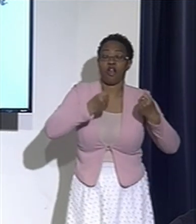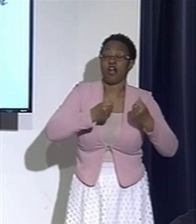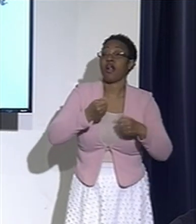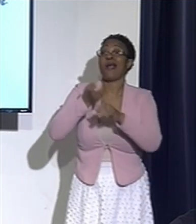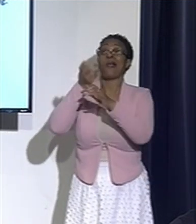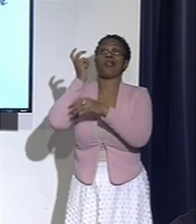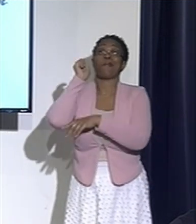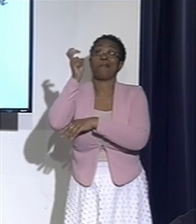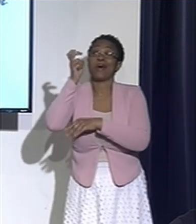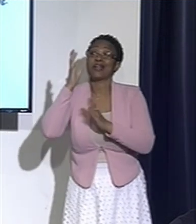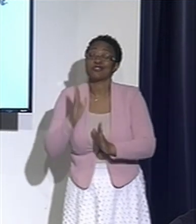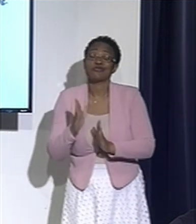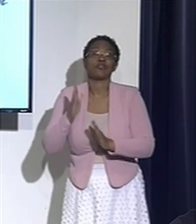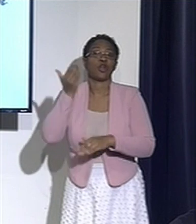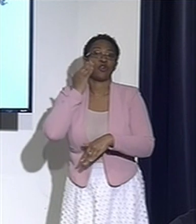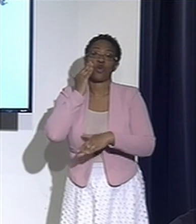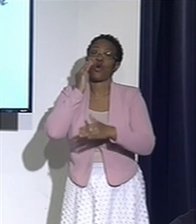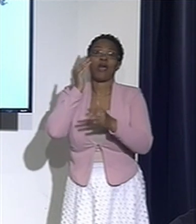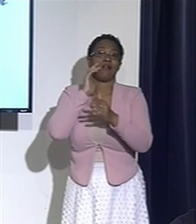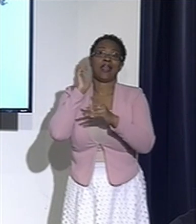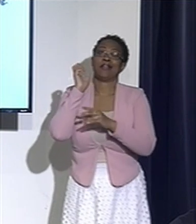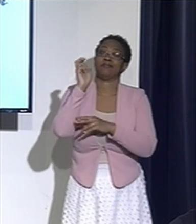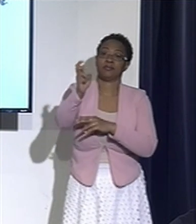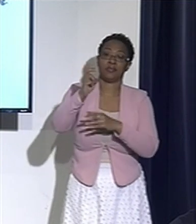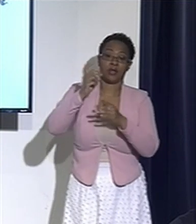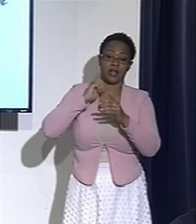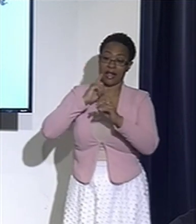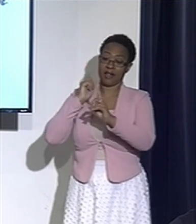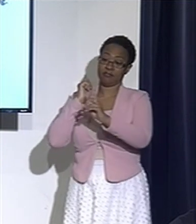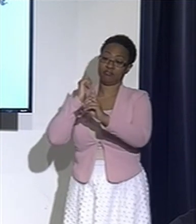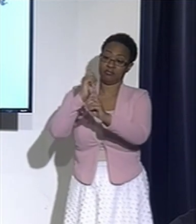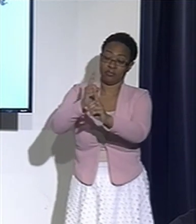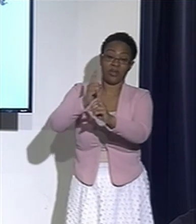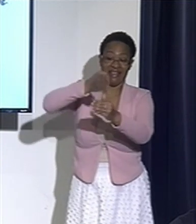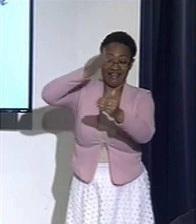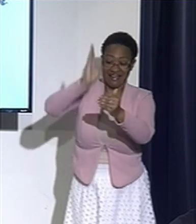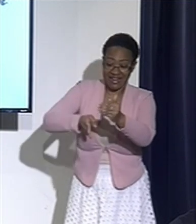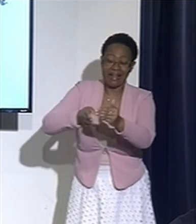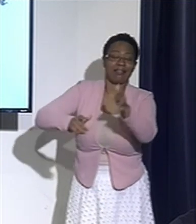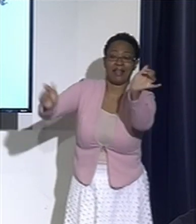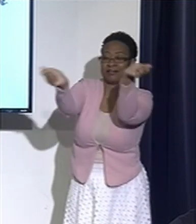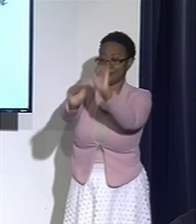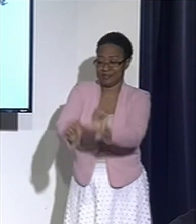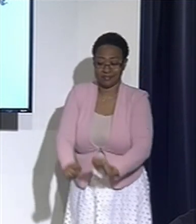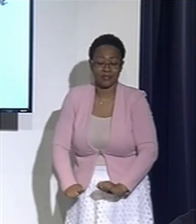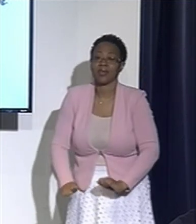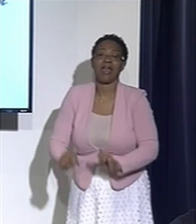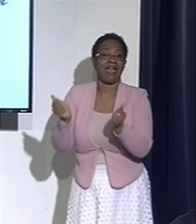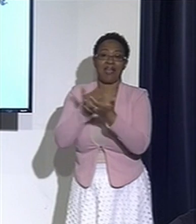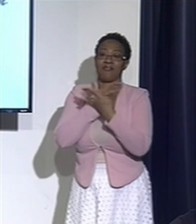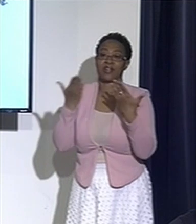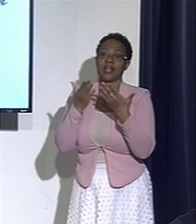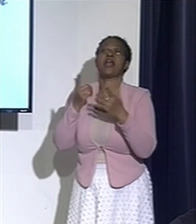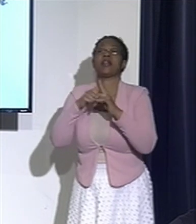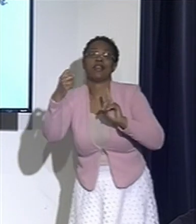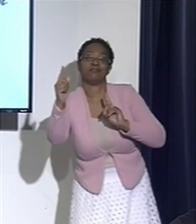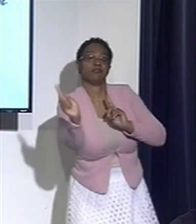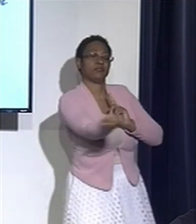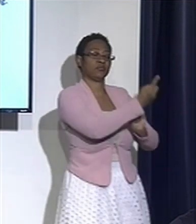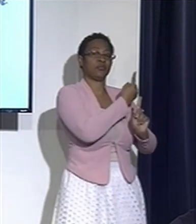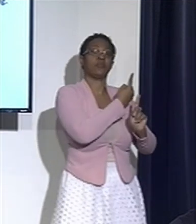know. At the end of every single run, they get to the end of the run, they get off the bus is clean before they get on and head back down